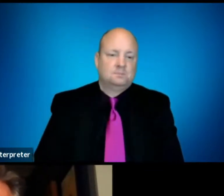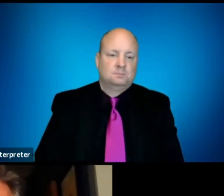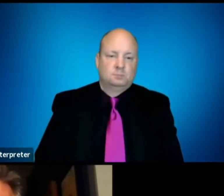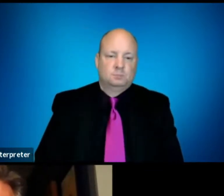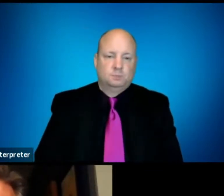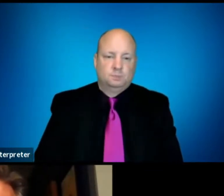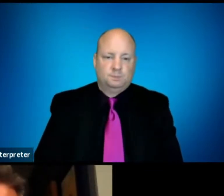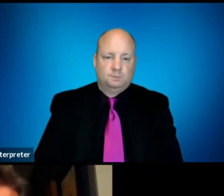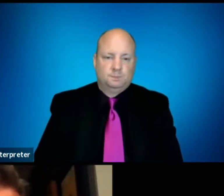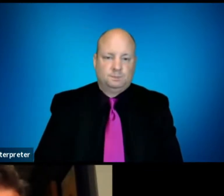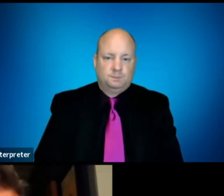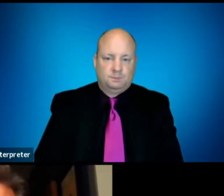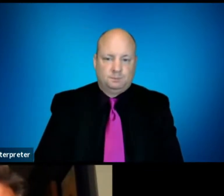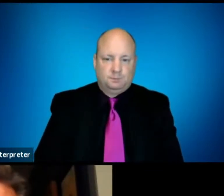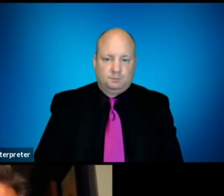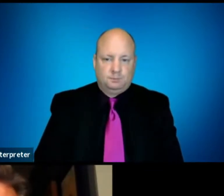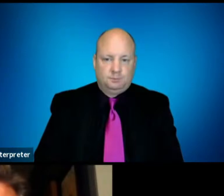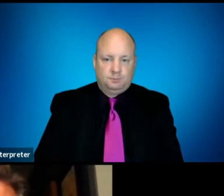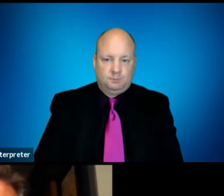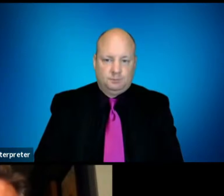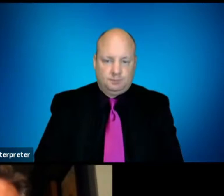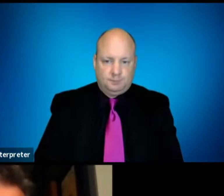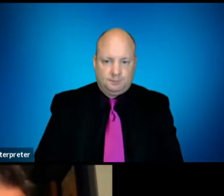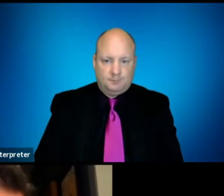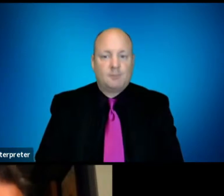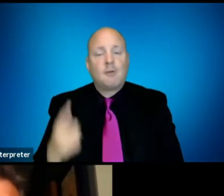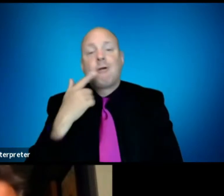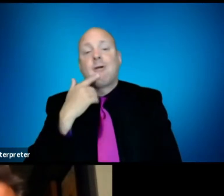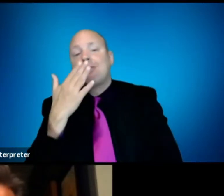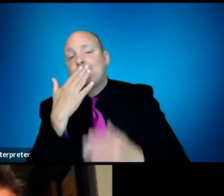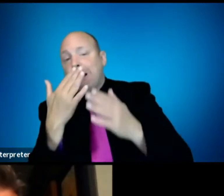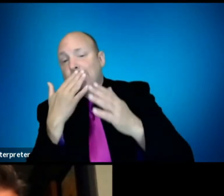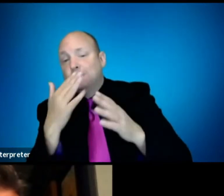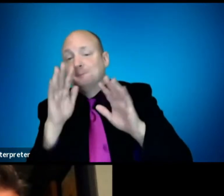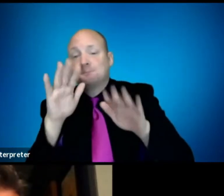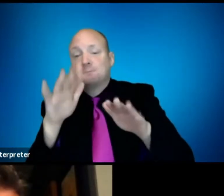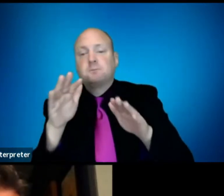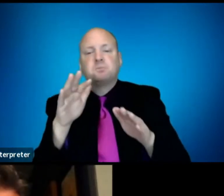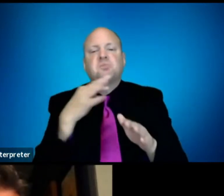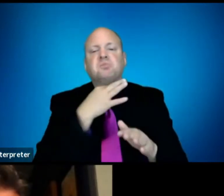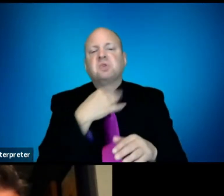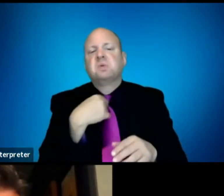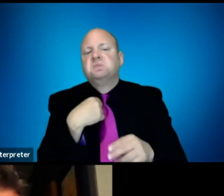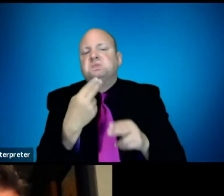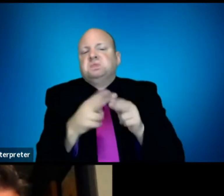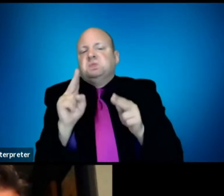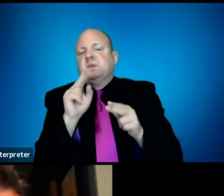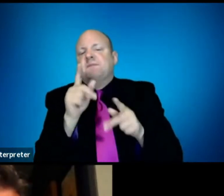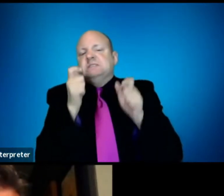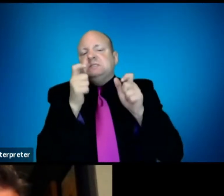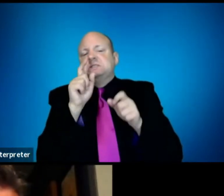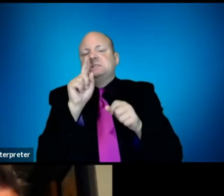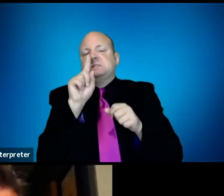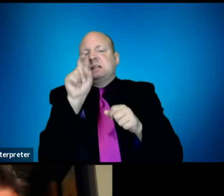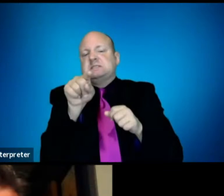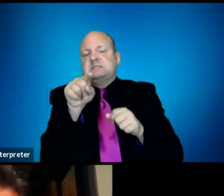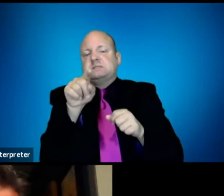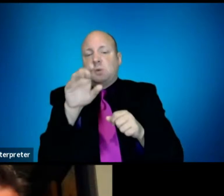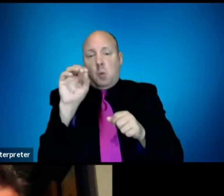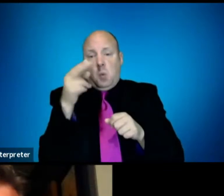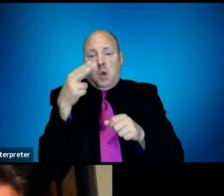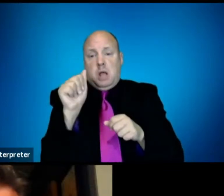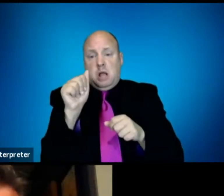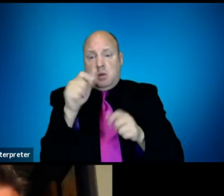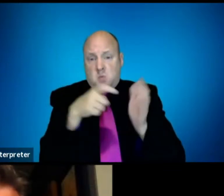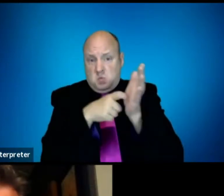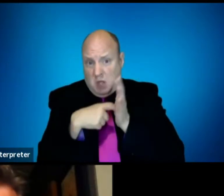Hi, Dr. Sidelinger. Quick question. What's the hesitation for OHA requiring students get a COVID